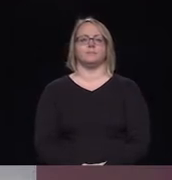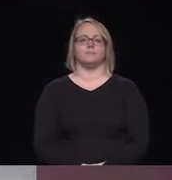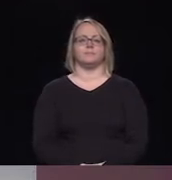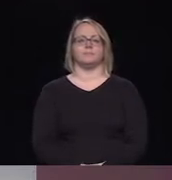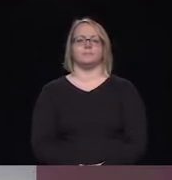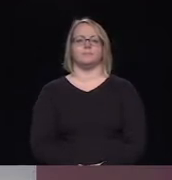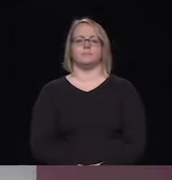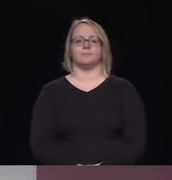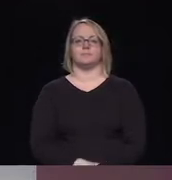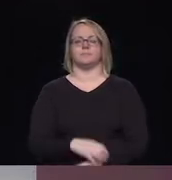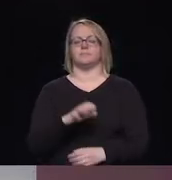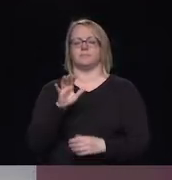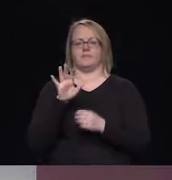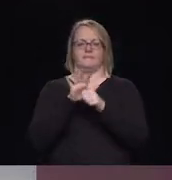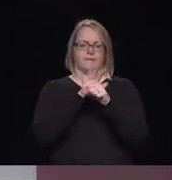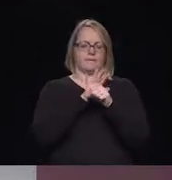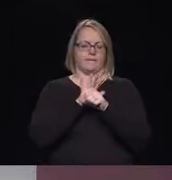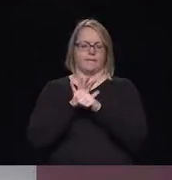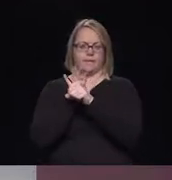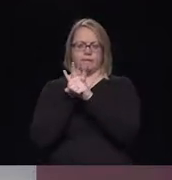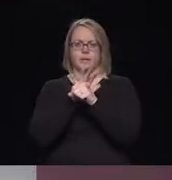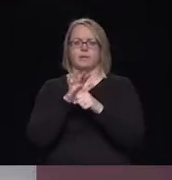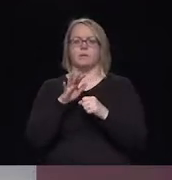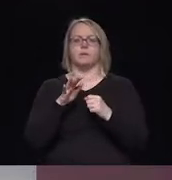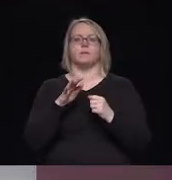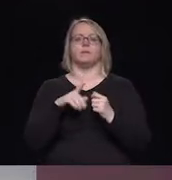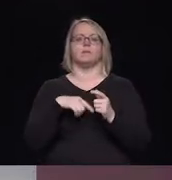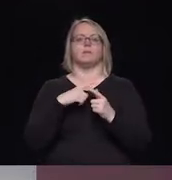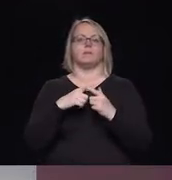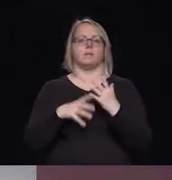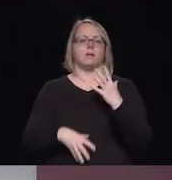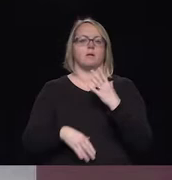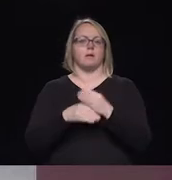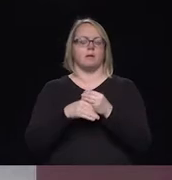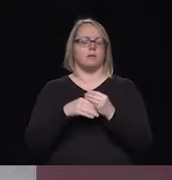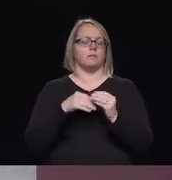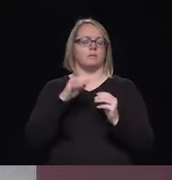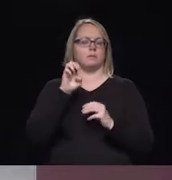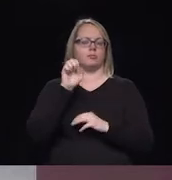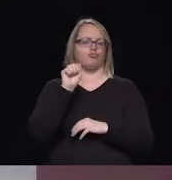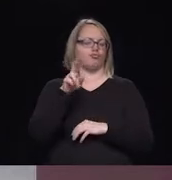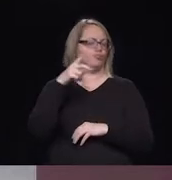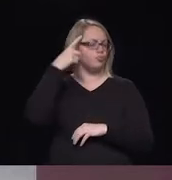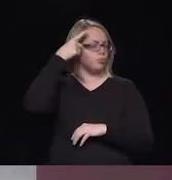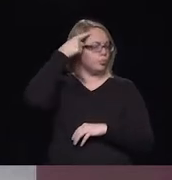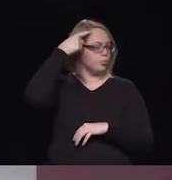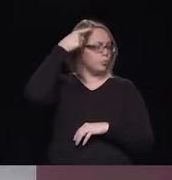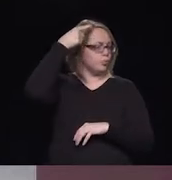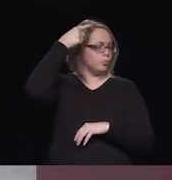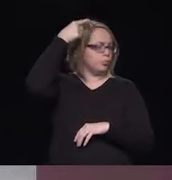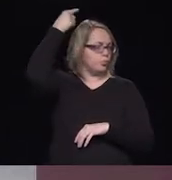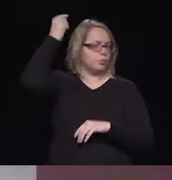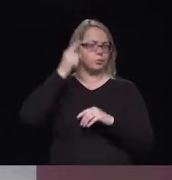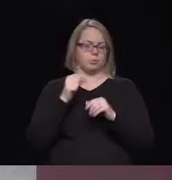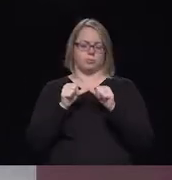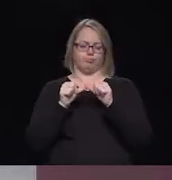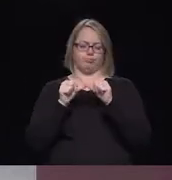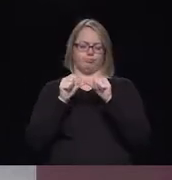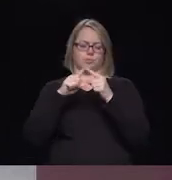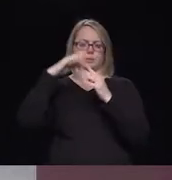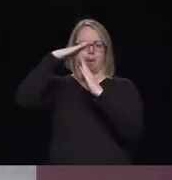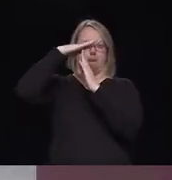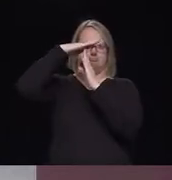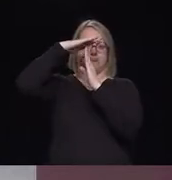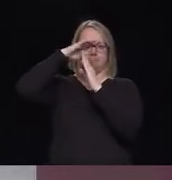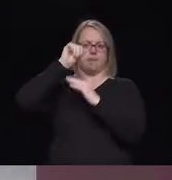And the bunny ears. The main goal that you want is to make sure this cloud reaches the top